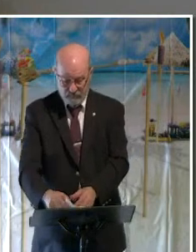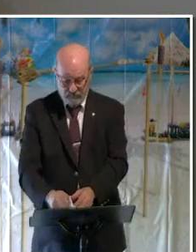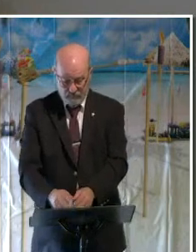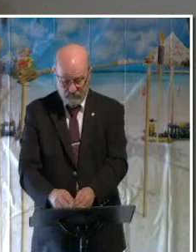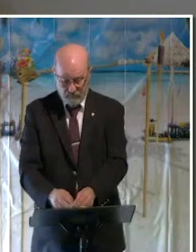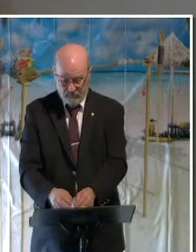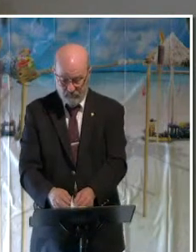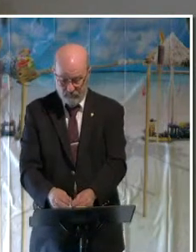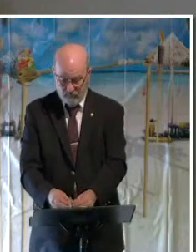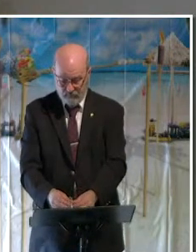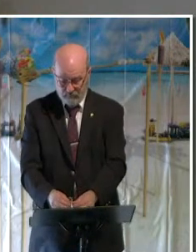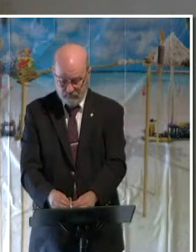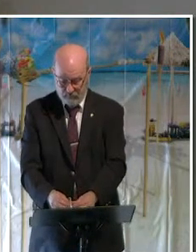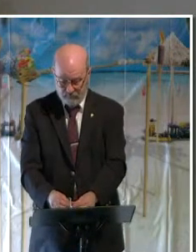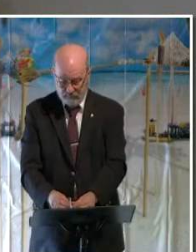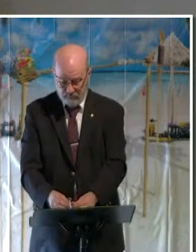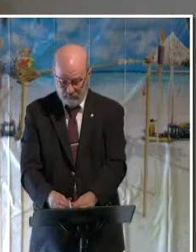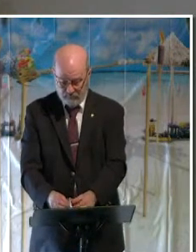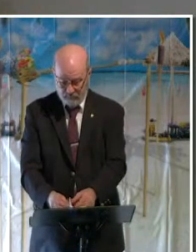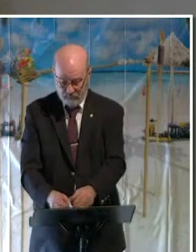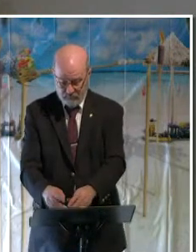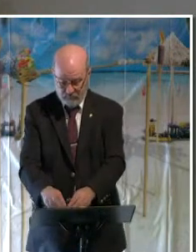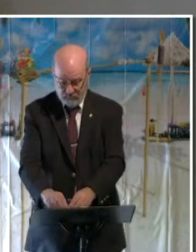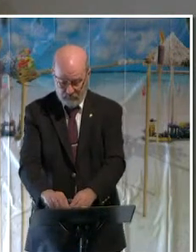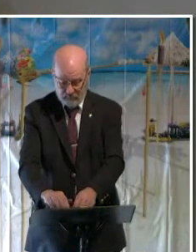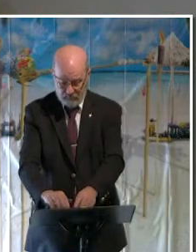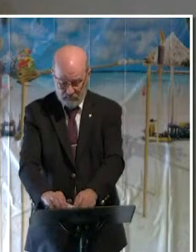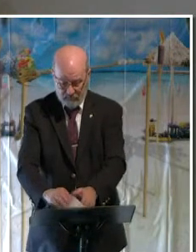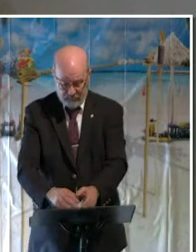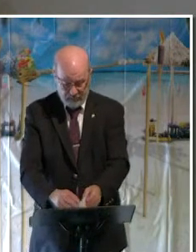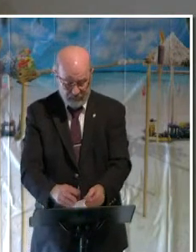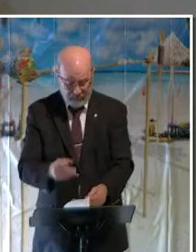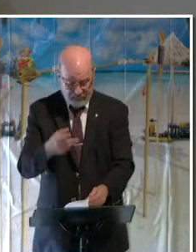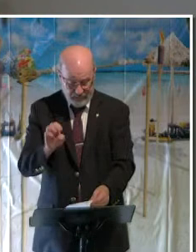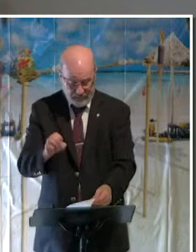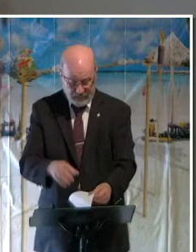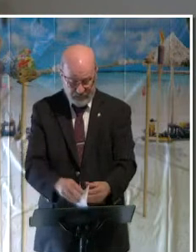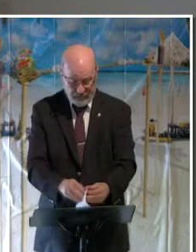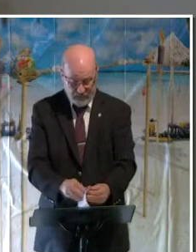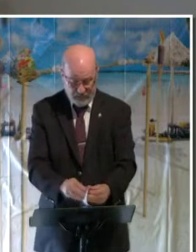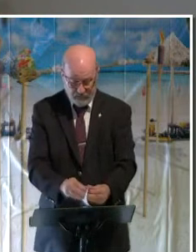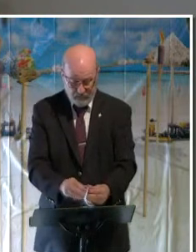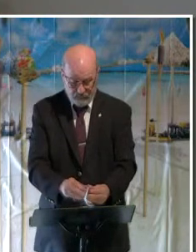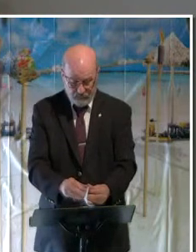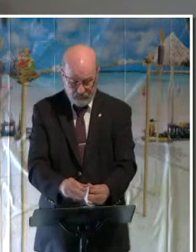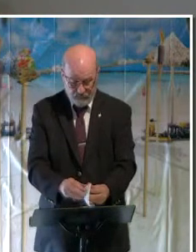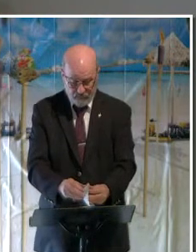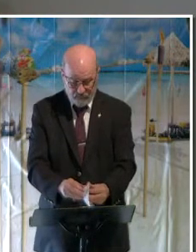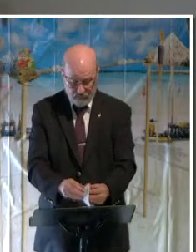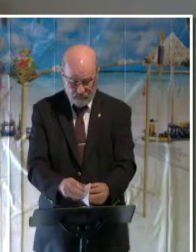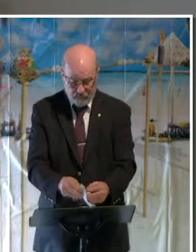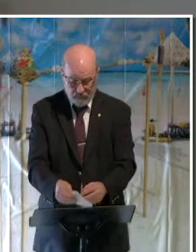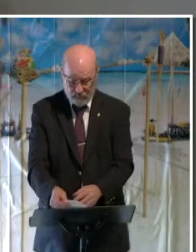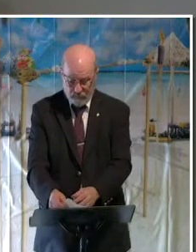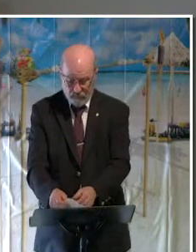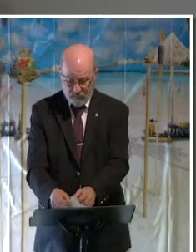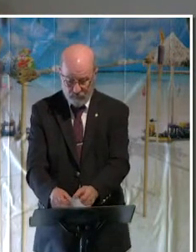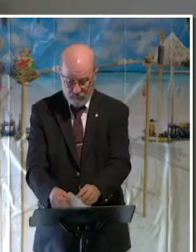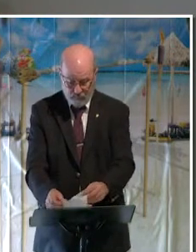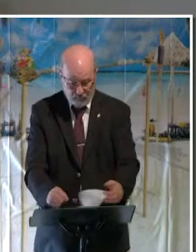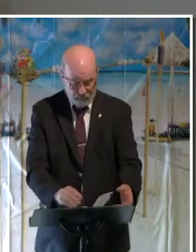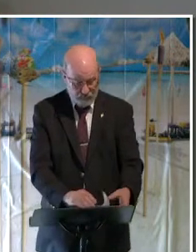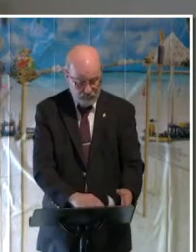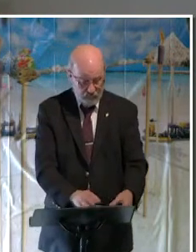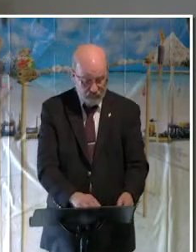slain. And he, that is Joash, the son of Ahaziah, was with her, that